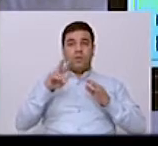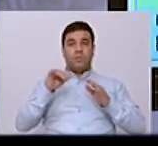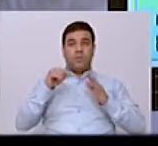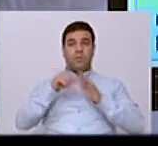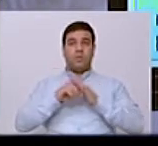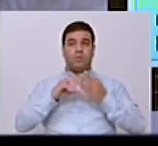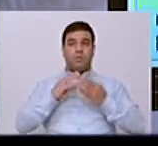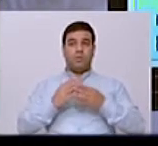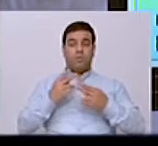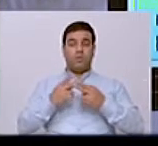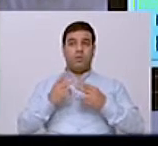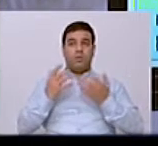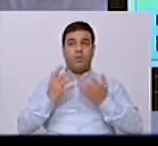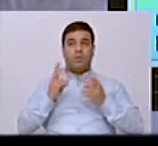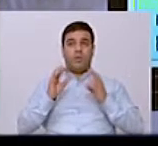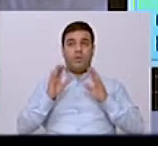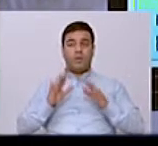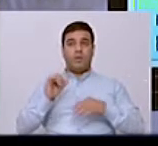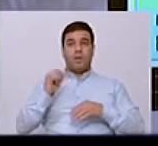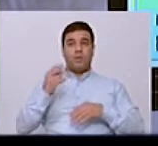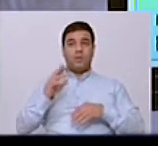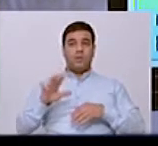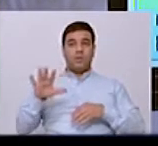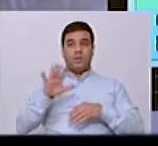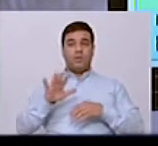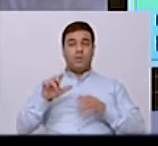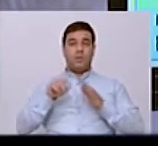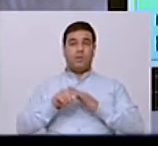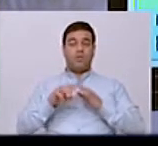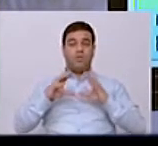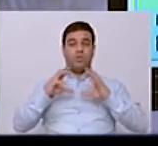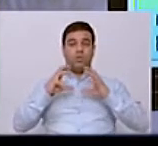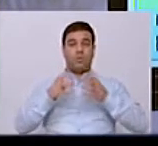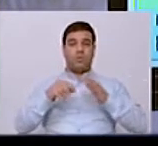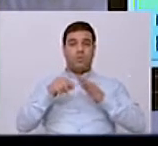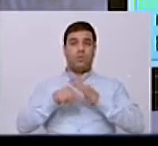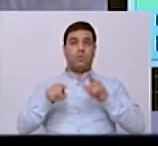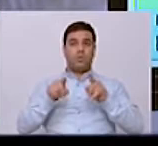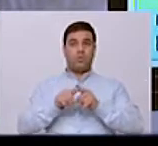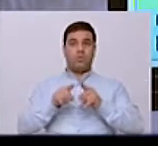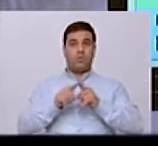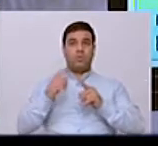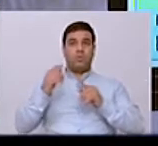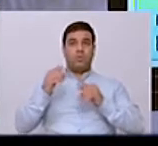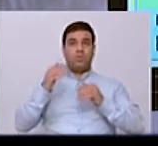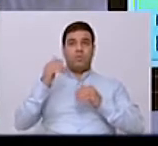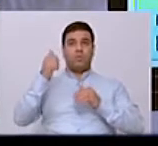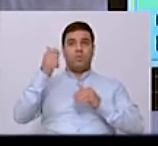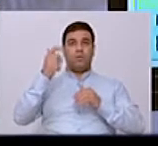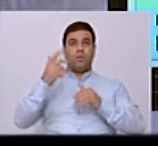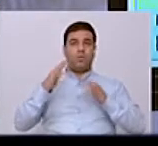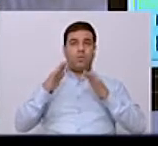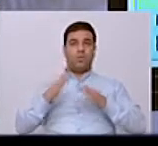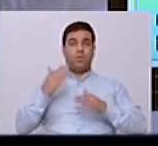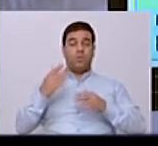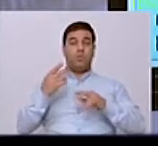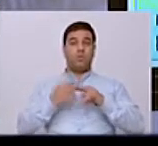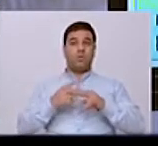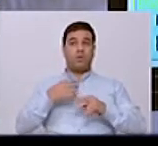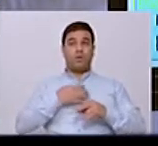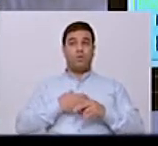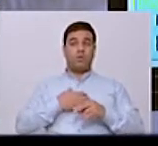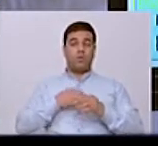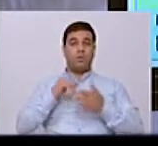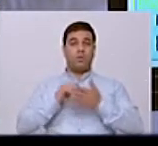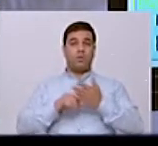mahsulotning darajasiga ko'ra nafaqat Osiyoda, balki butun jahon miqyosida ham yetakchilik qiladi. Buning asosiy sababi